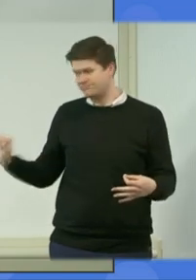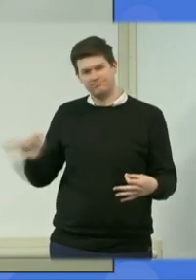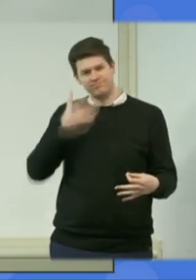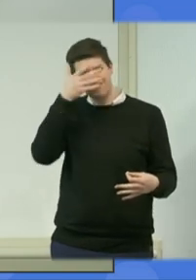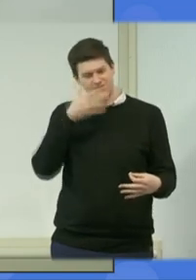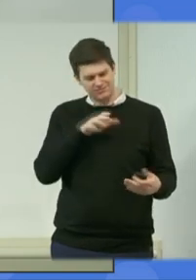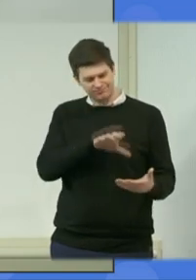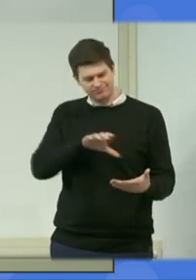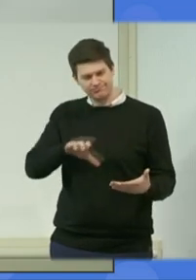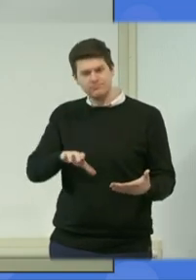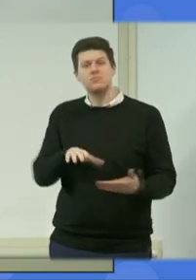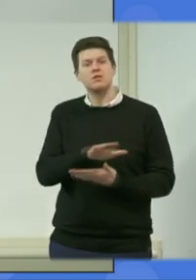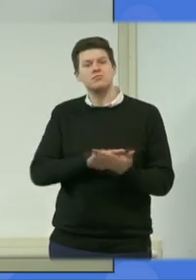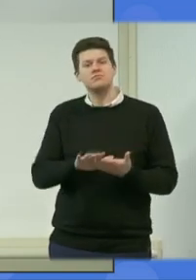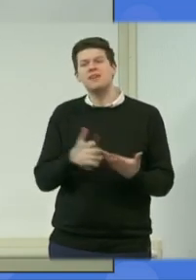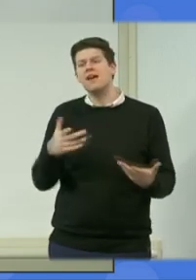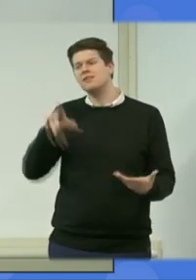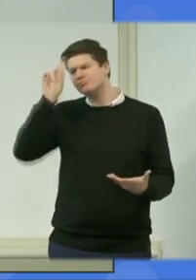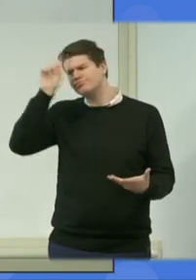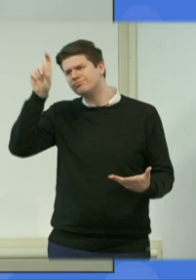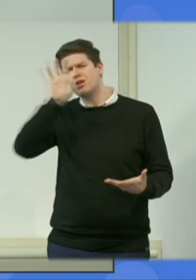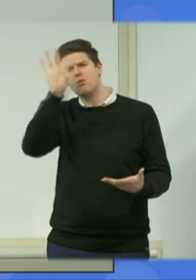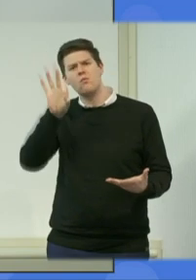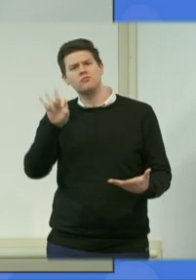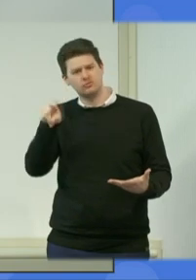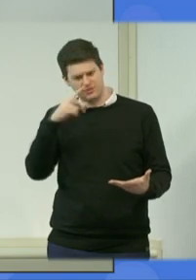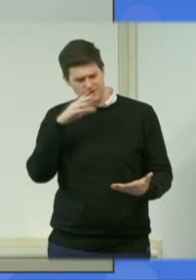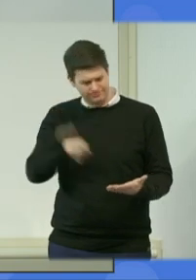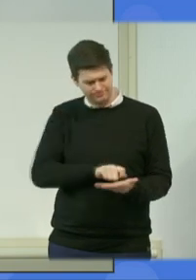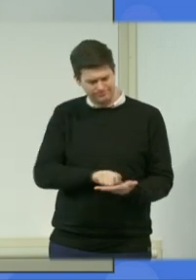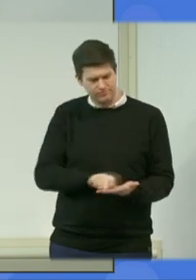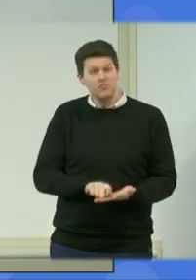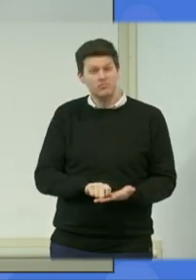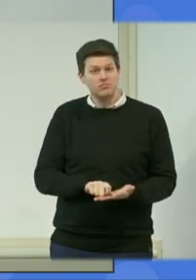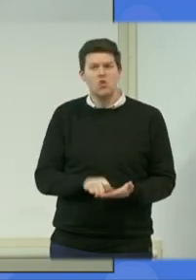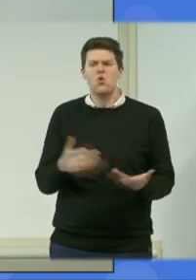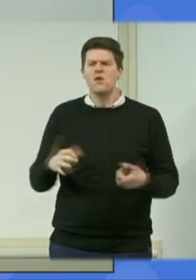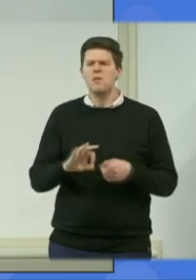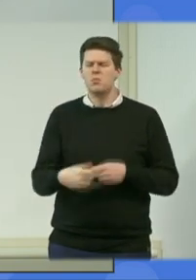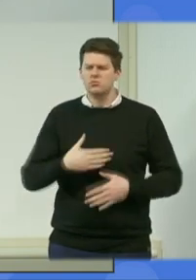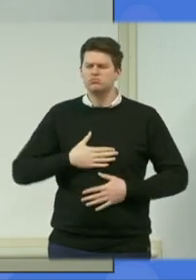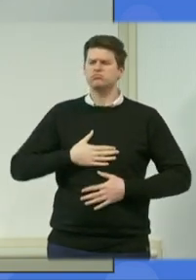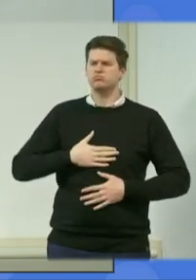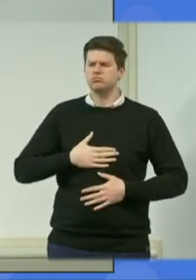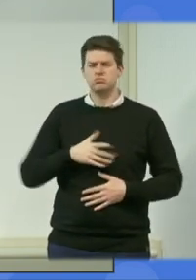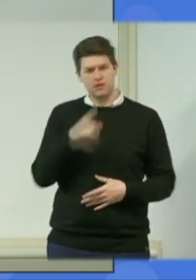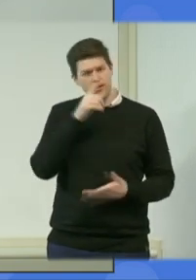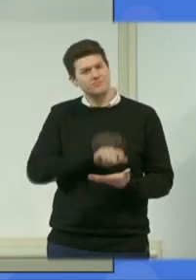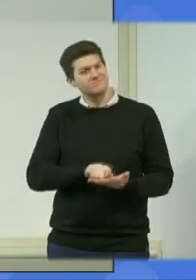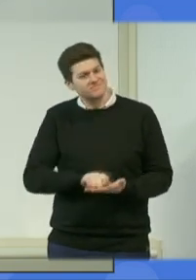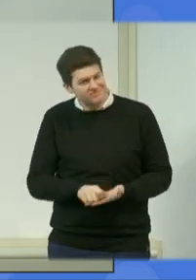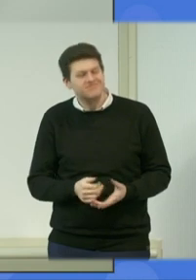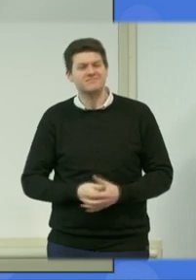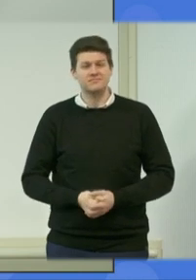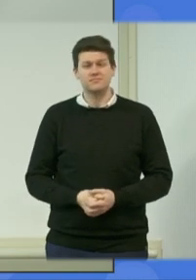that's for you to make a note of any questions that might come up and any points that strike you during the presentations. And as I mentioned, after we hear from each